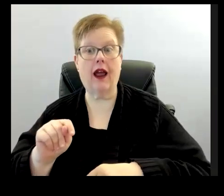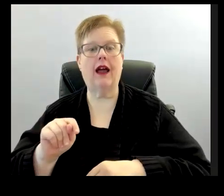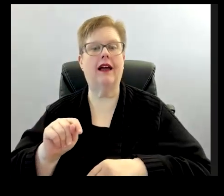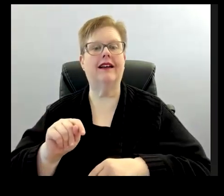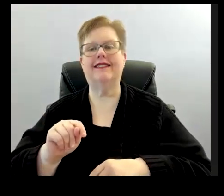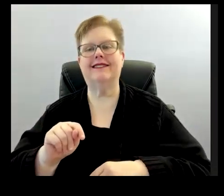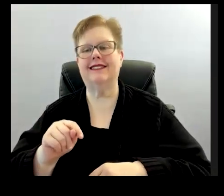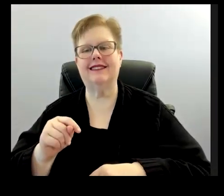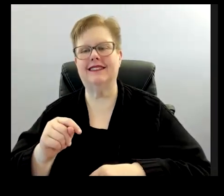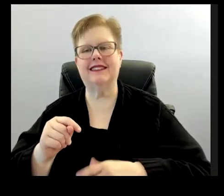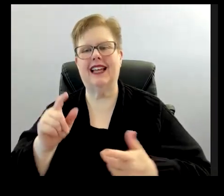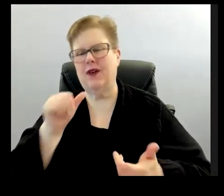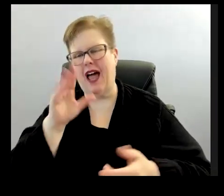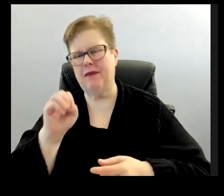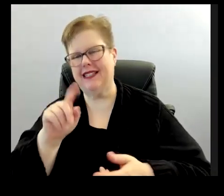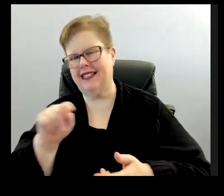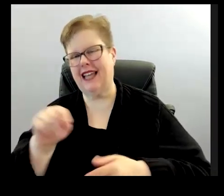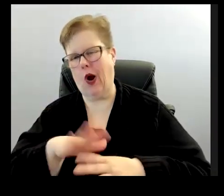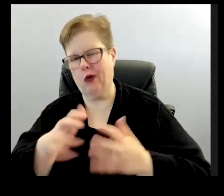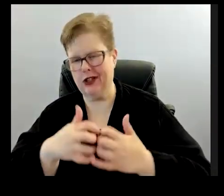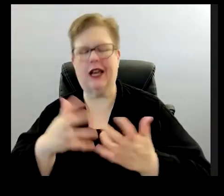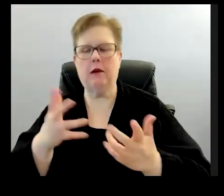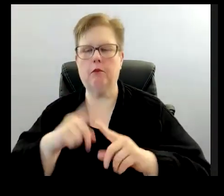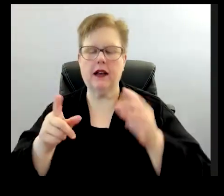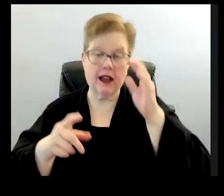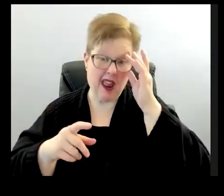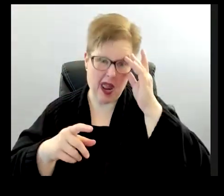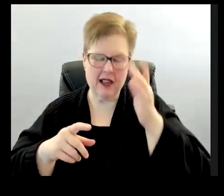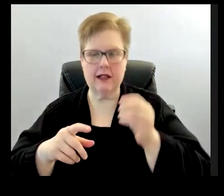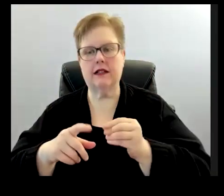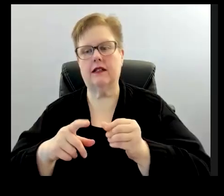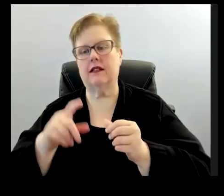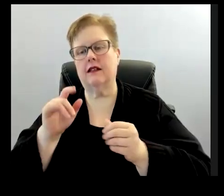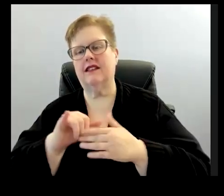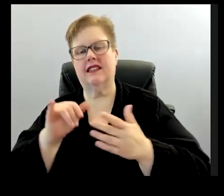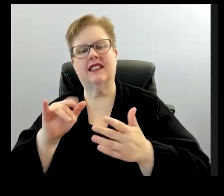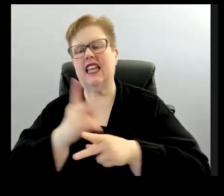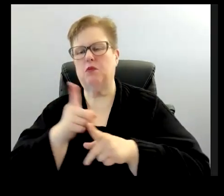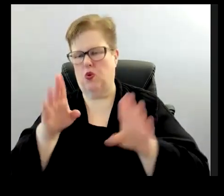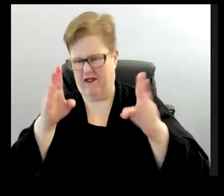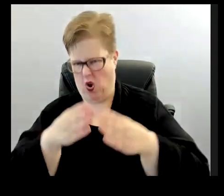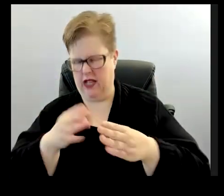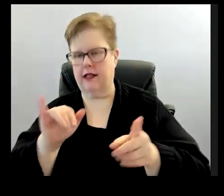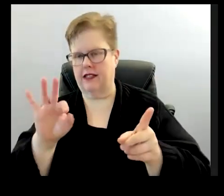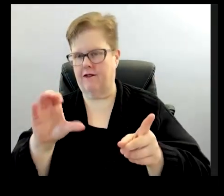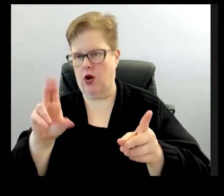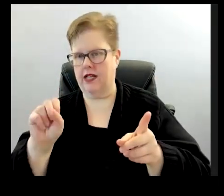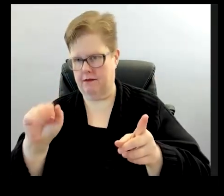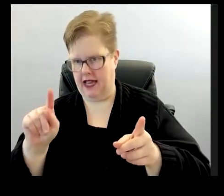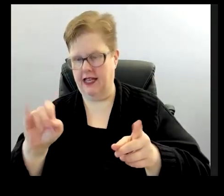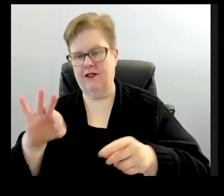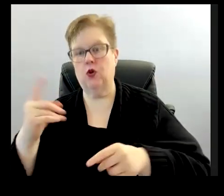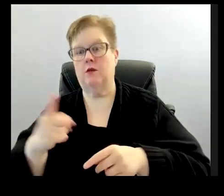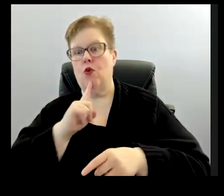Though you would not be on TikTok on your machine. You get the idea. And it helps keep you focused. So this is FocusMate for if you're someone